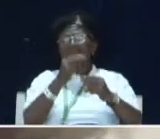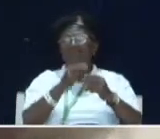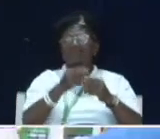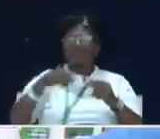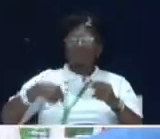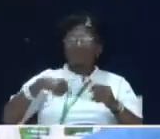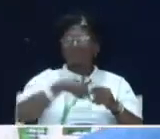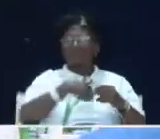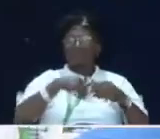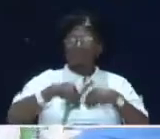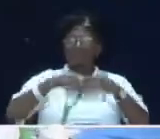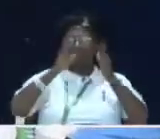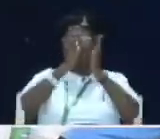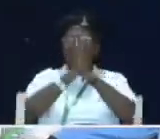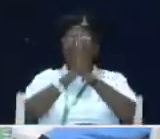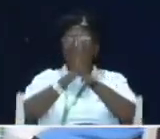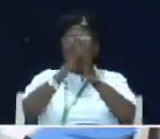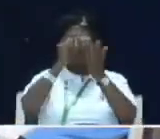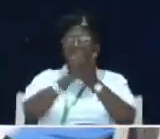prayed.